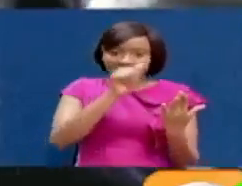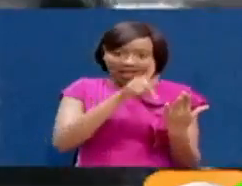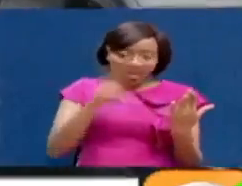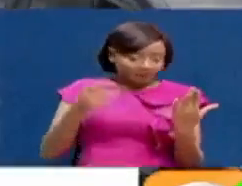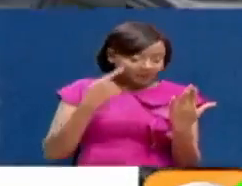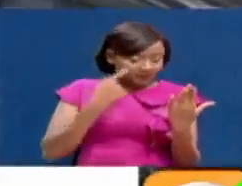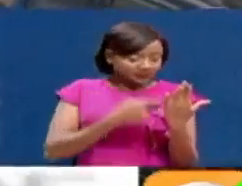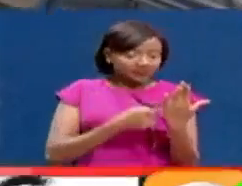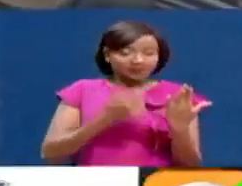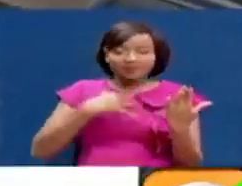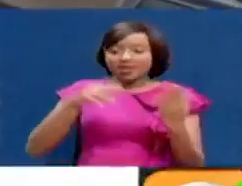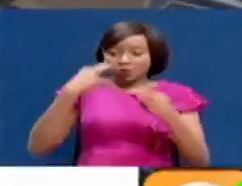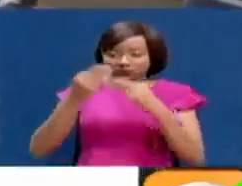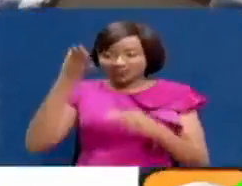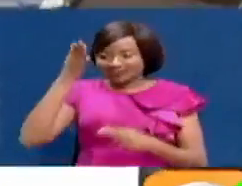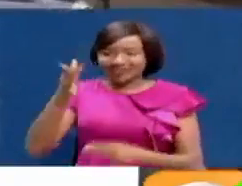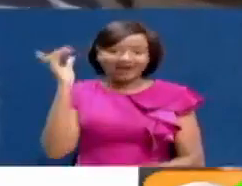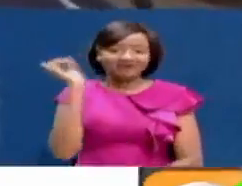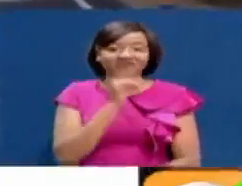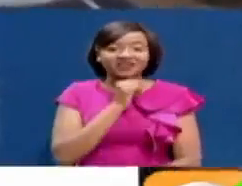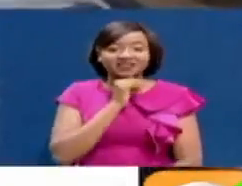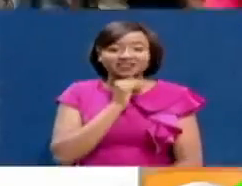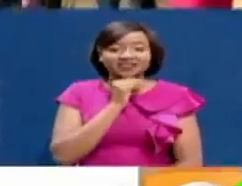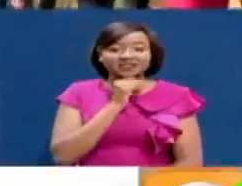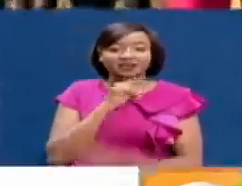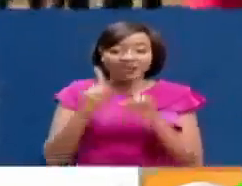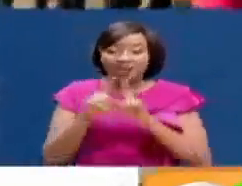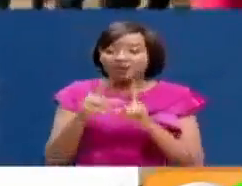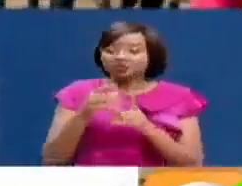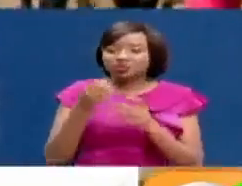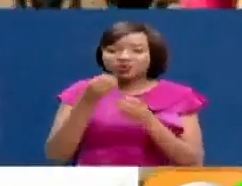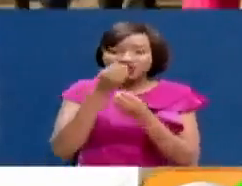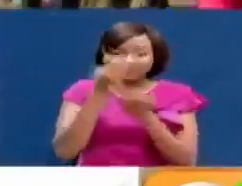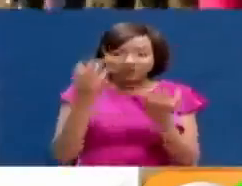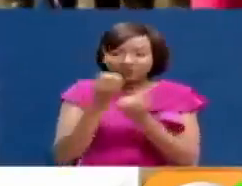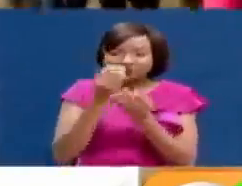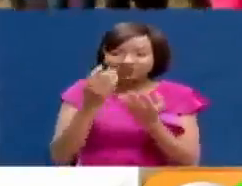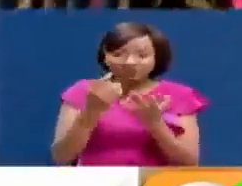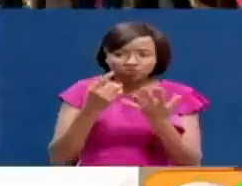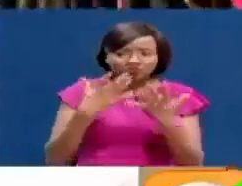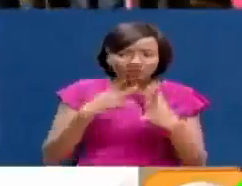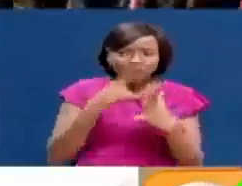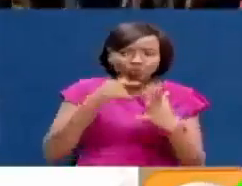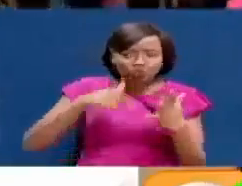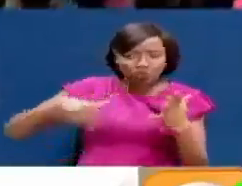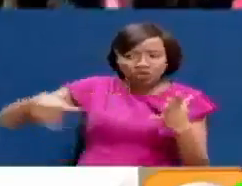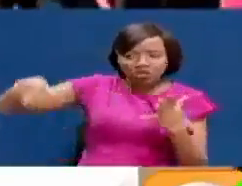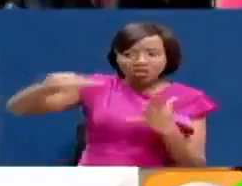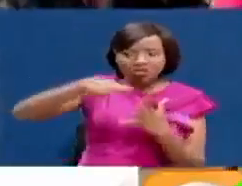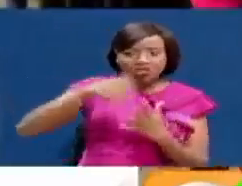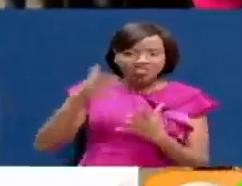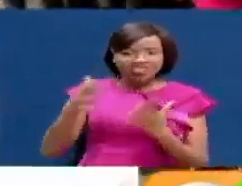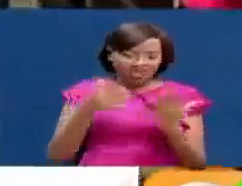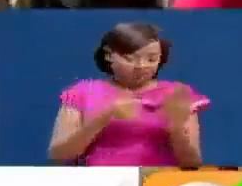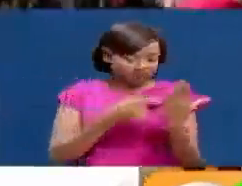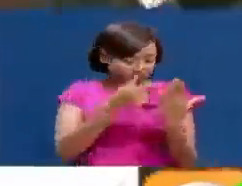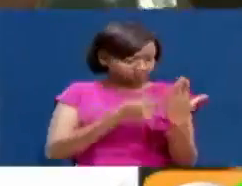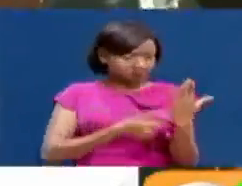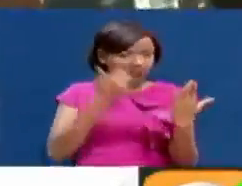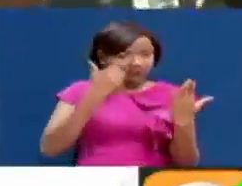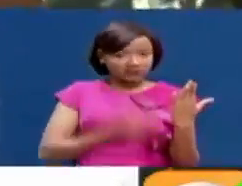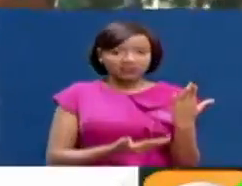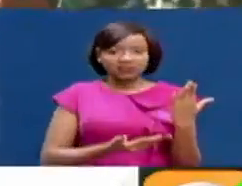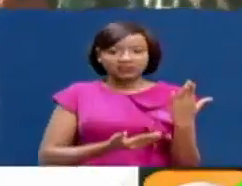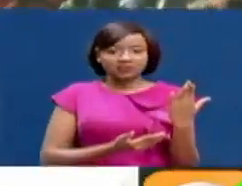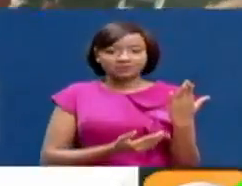application will know that I was in this restaurant, and will also capture details of other people who are around me in that restaurant. So should I